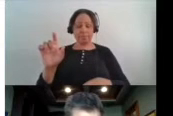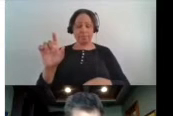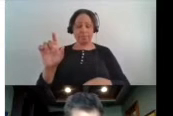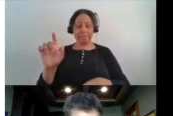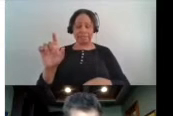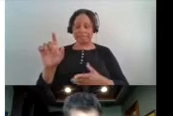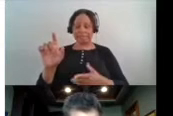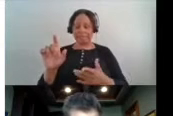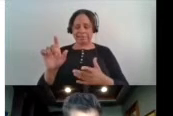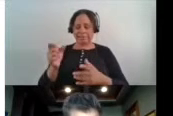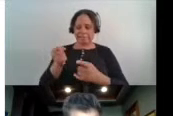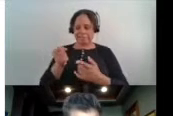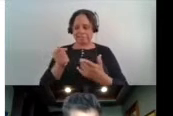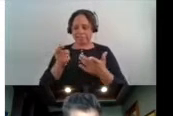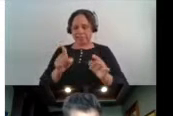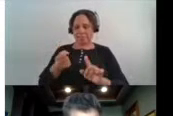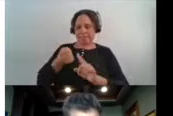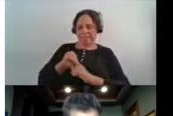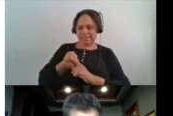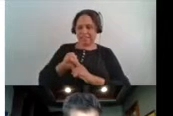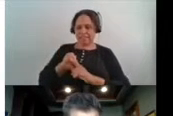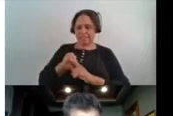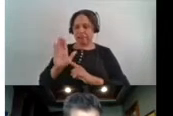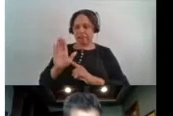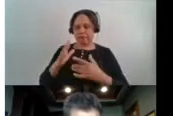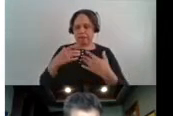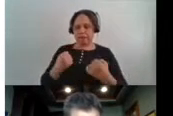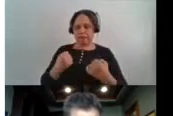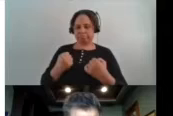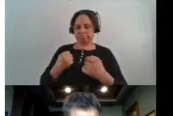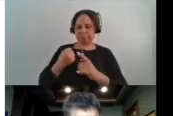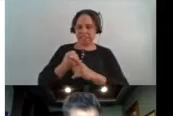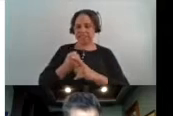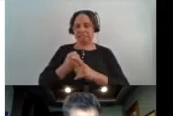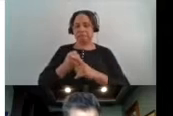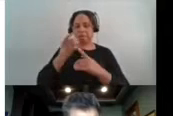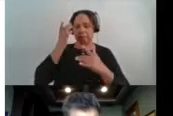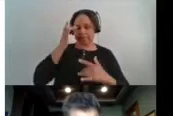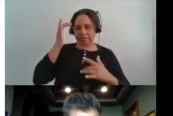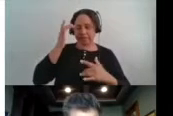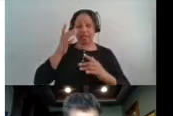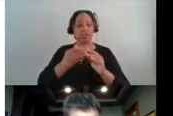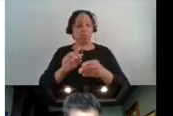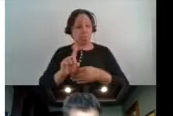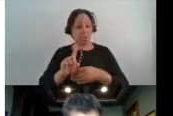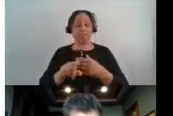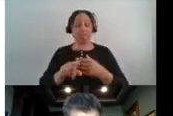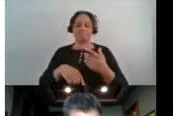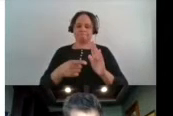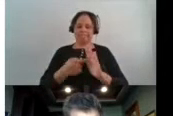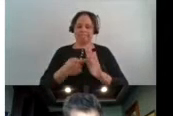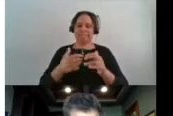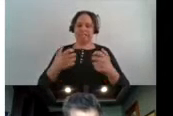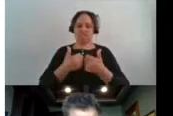health, what we must realize is that, number one, this is a challenge that God has given us. And with the